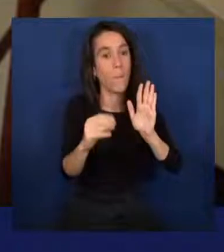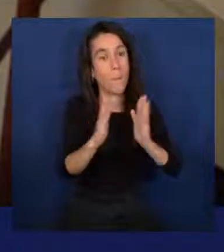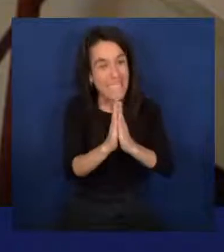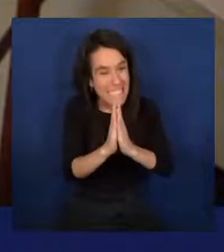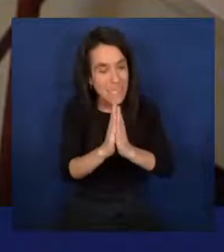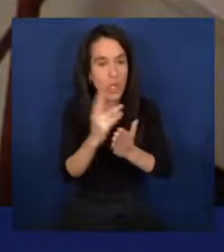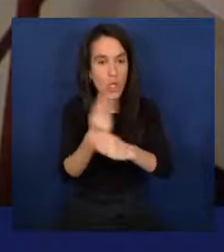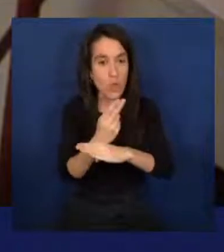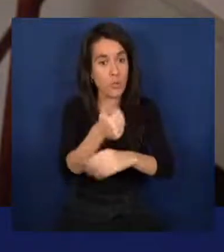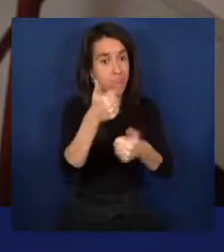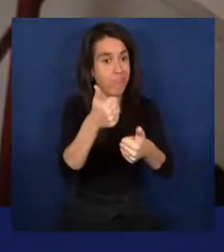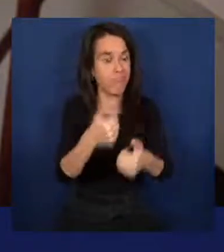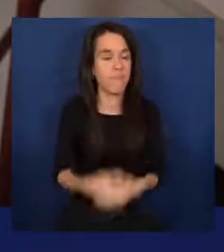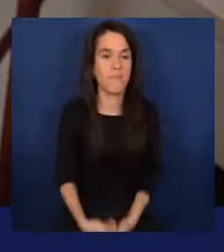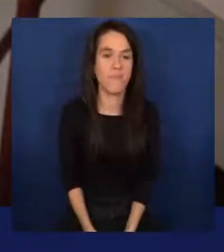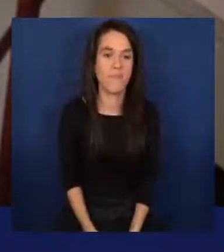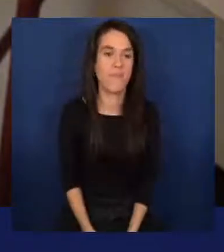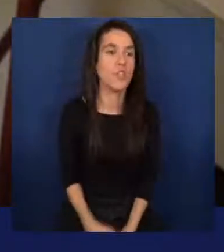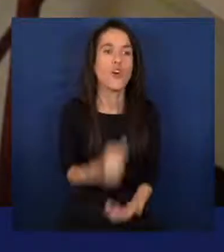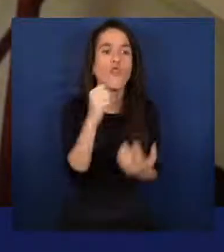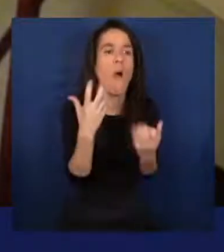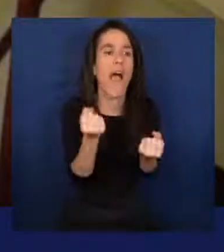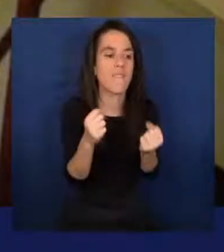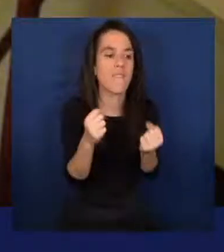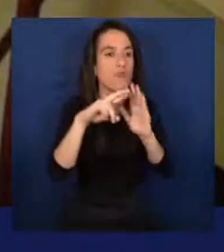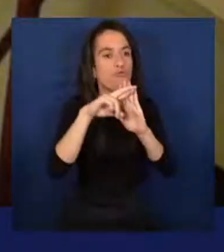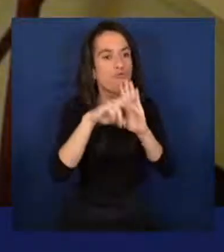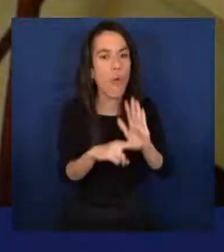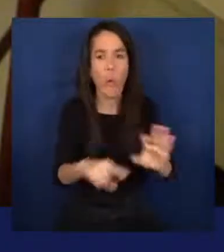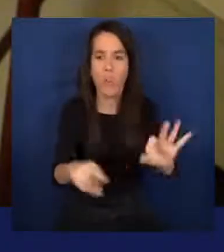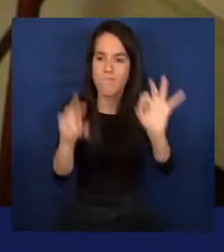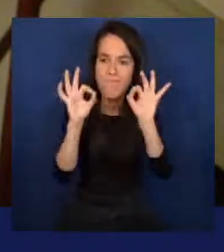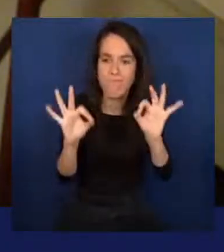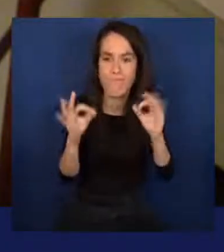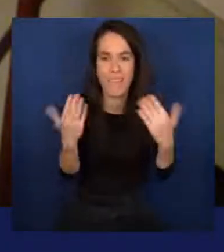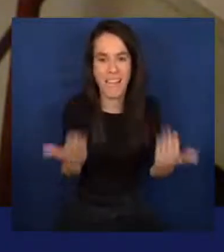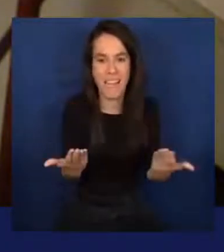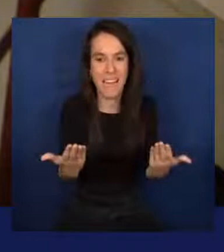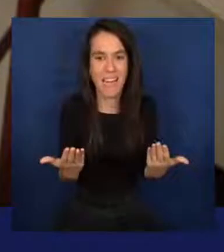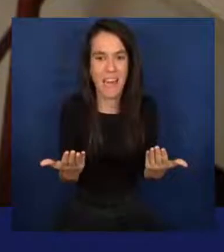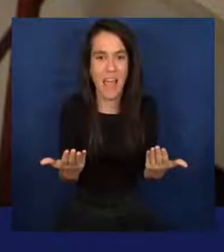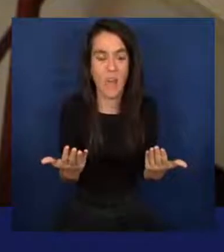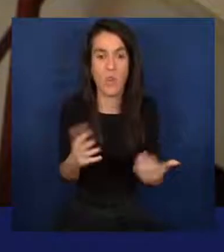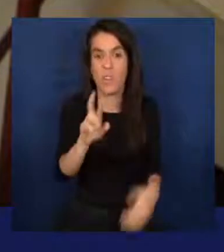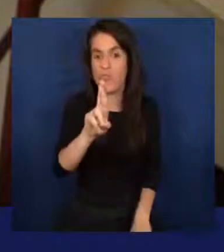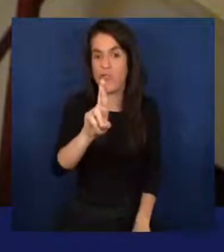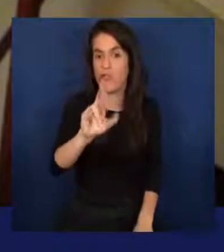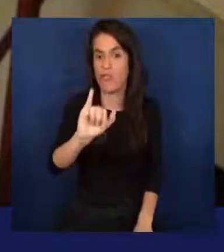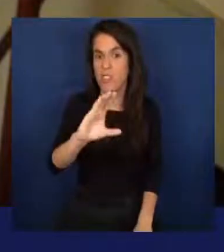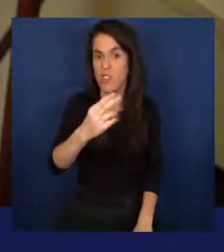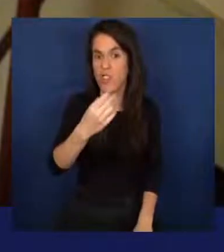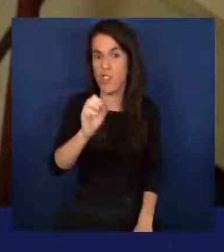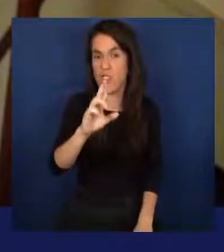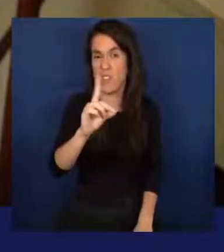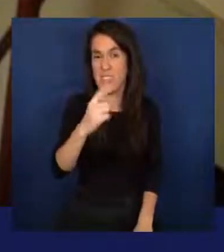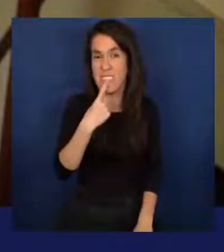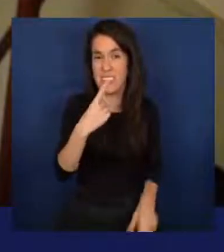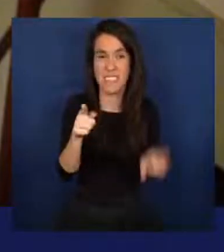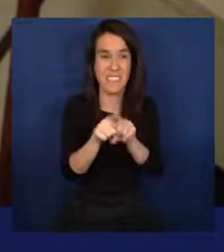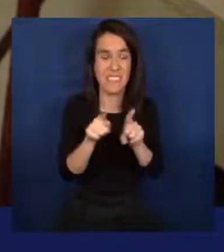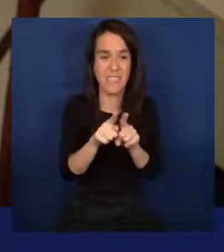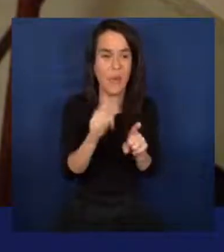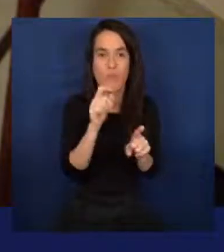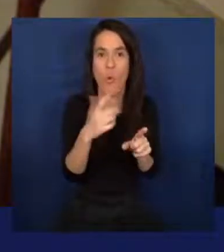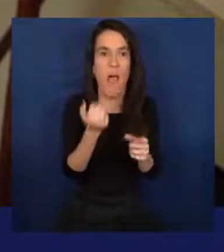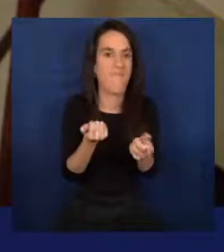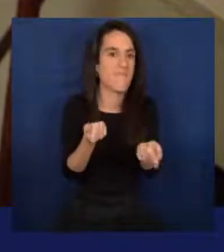I don't know, we don't have specific rules yet for that. I think I completely agree with Richard. We don't have the licenses, we don't have the controls, but